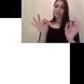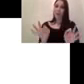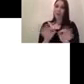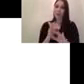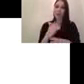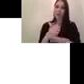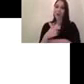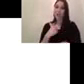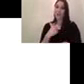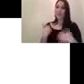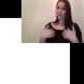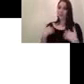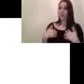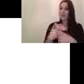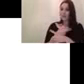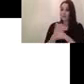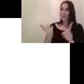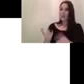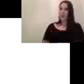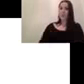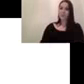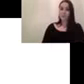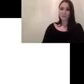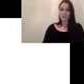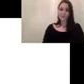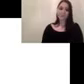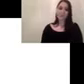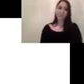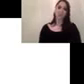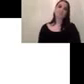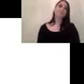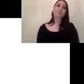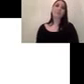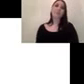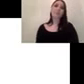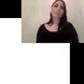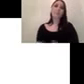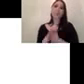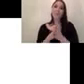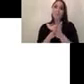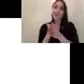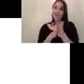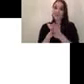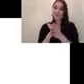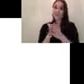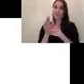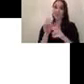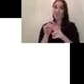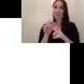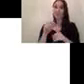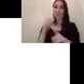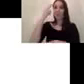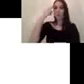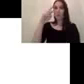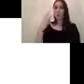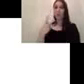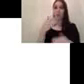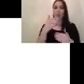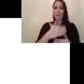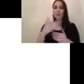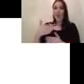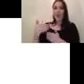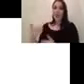really interesting for you. The regional proposal-based methods is also called a two-stage methods